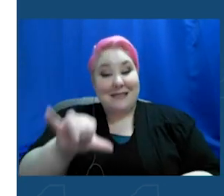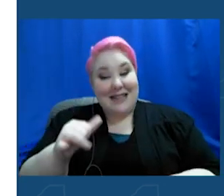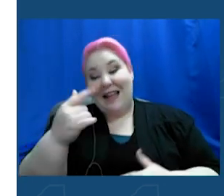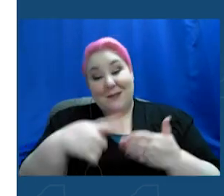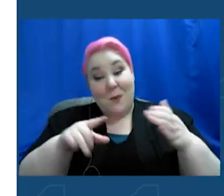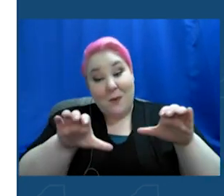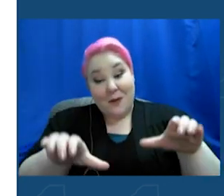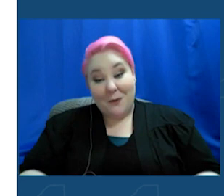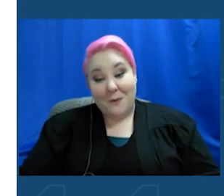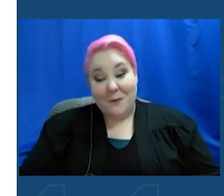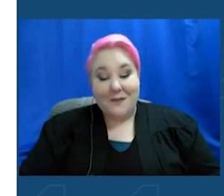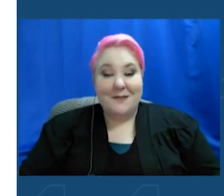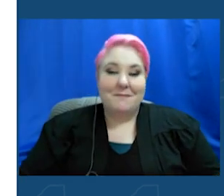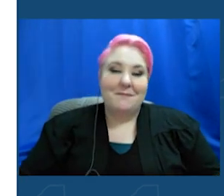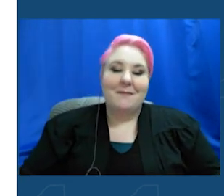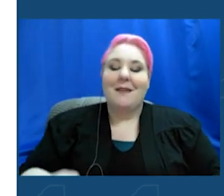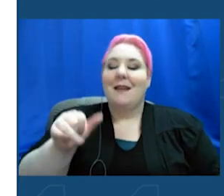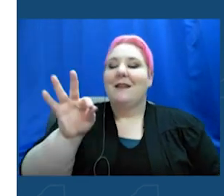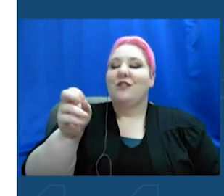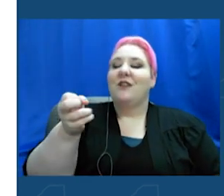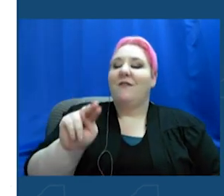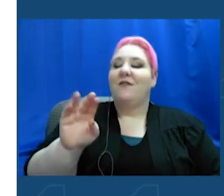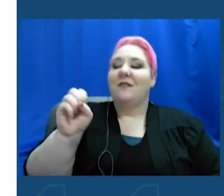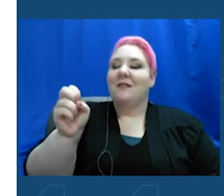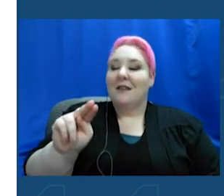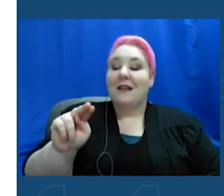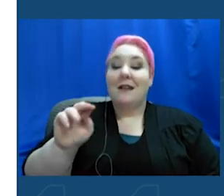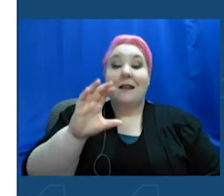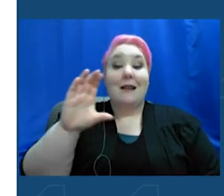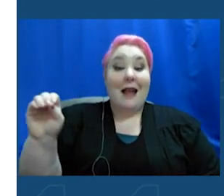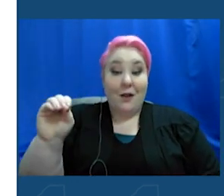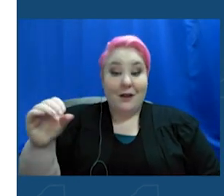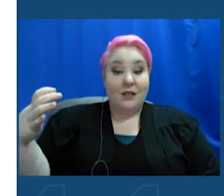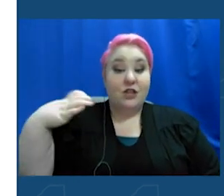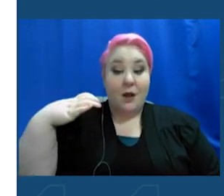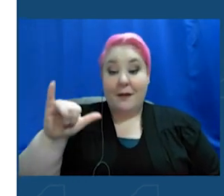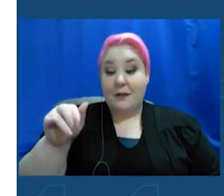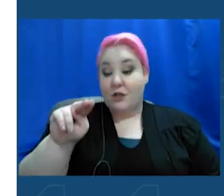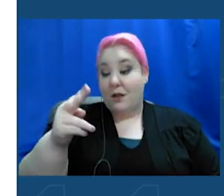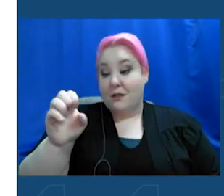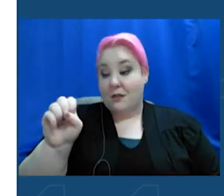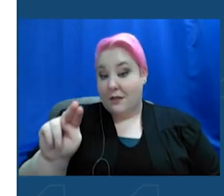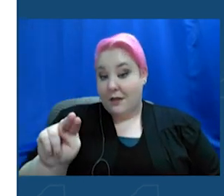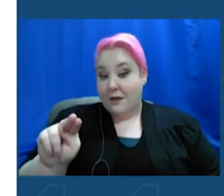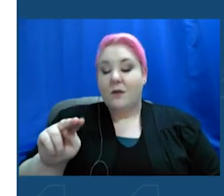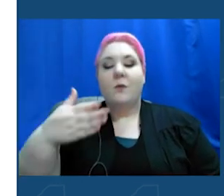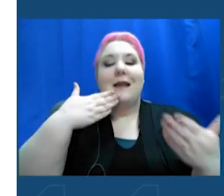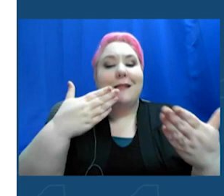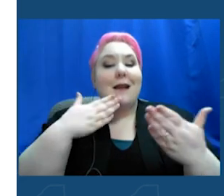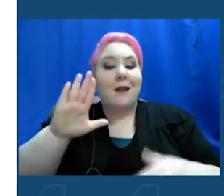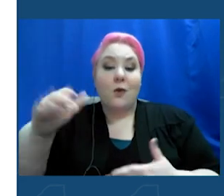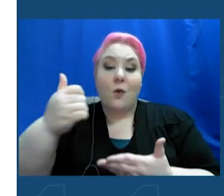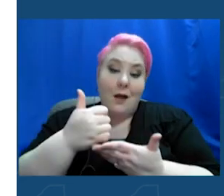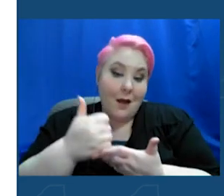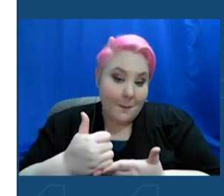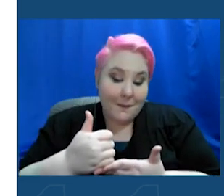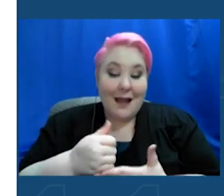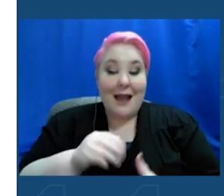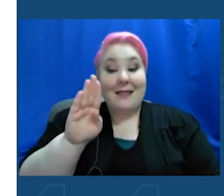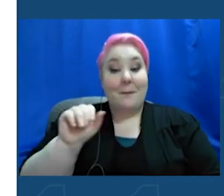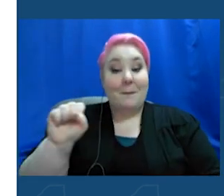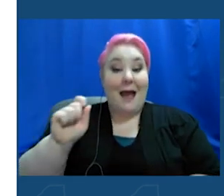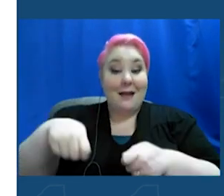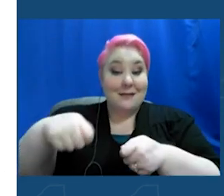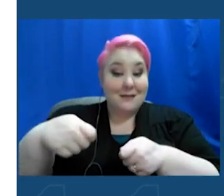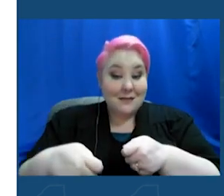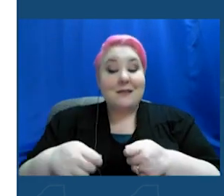And the Jefferson County Chairman Johnson, we really appreciate all your help in helping us have that bass tournament here, which was a